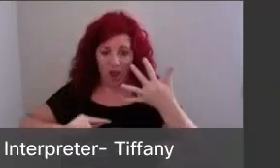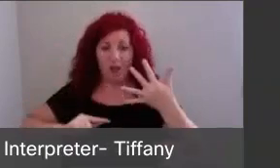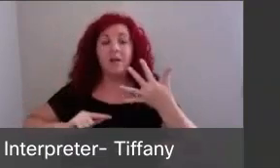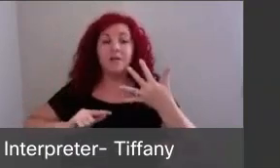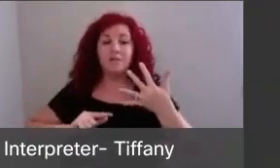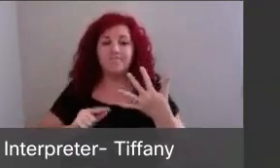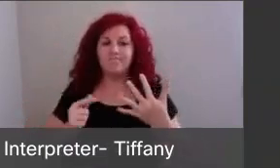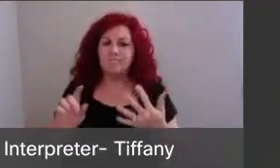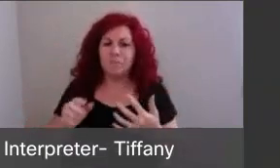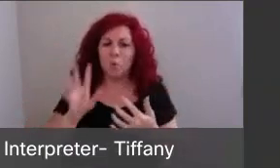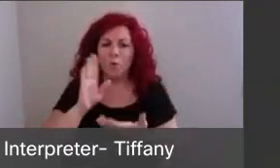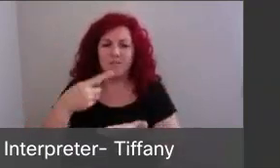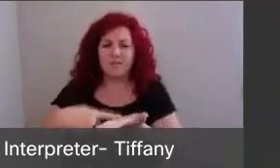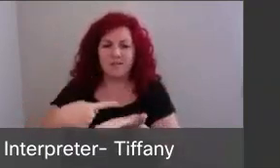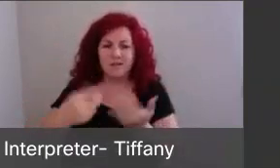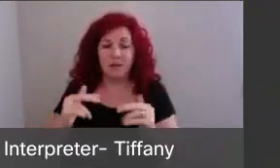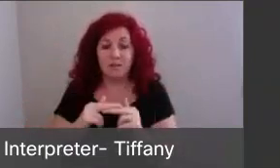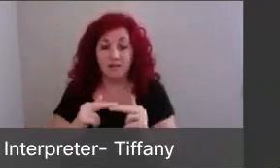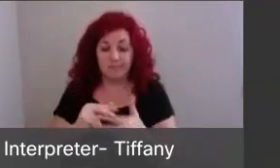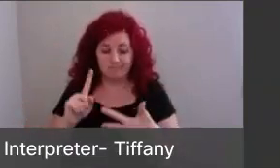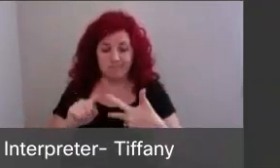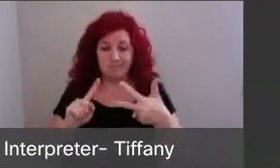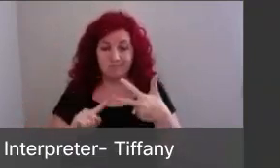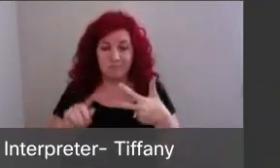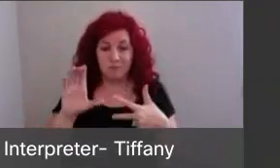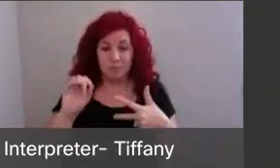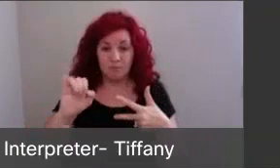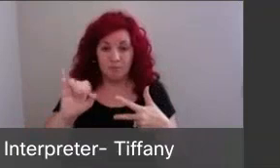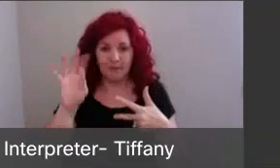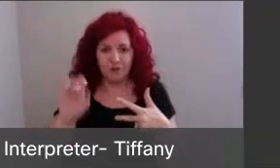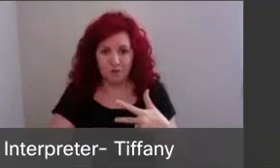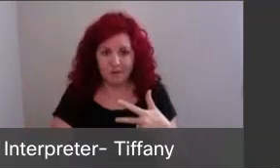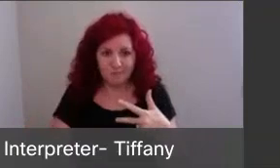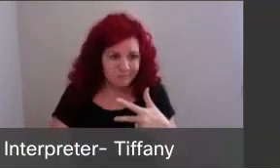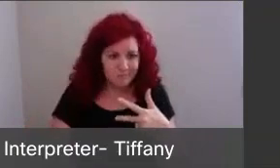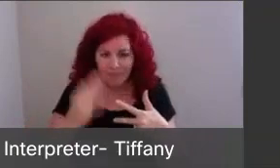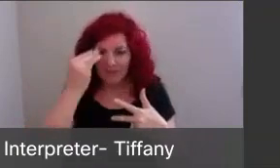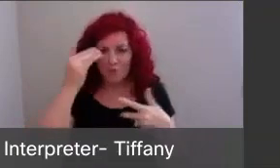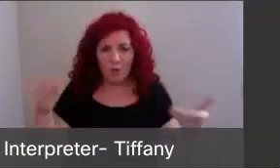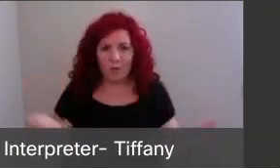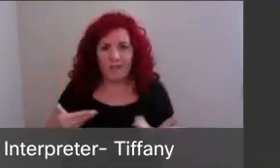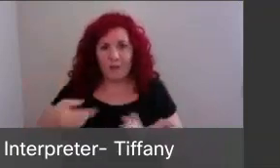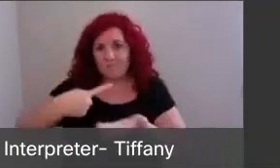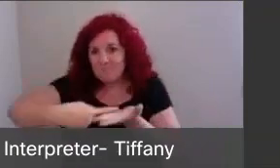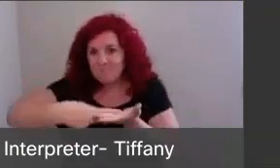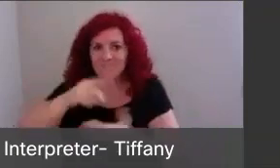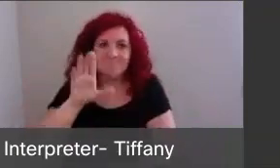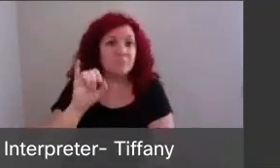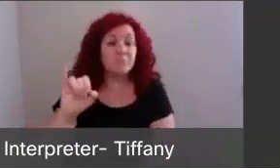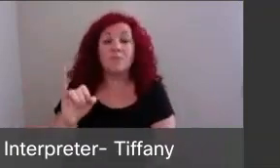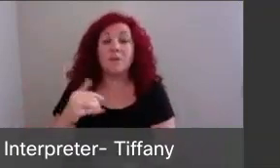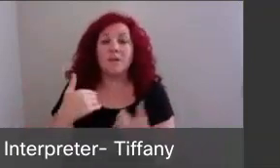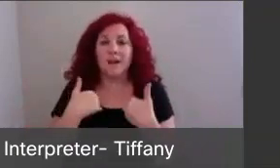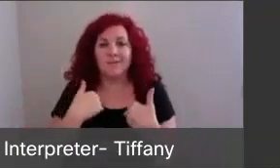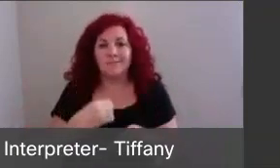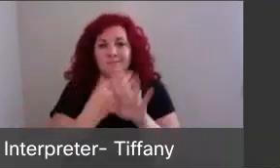that we have today for you is Community of Interest Survey, which is why we're here today to talk about Community of Interest. And what we have is a digital survey